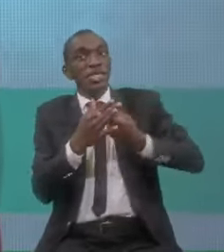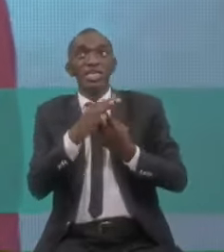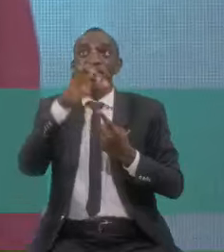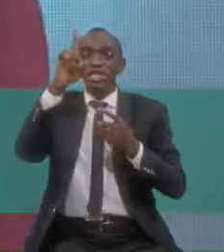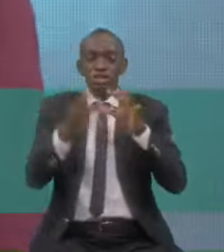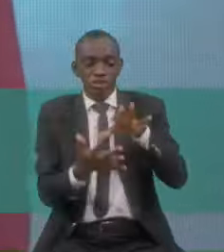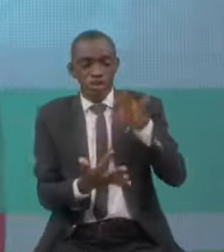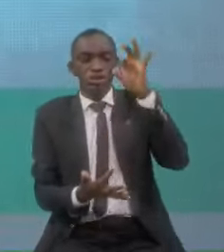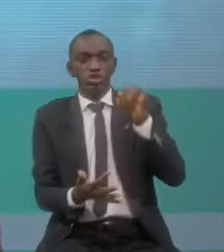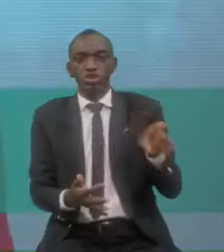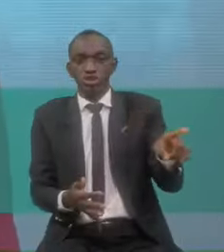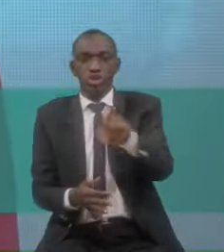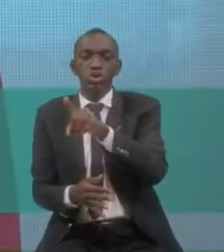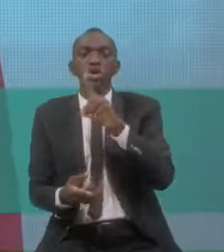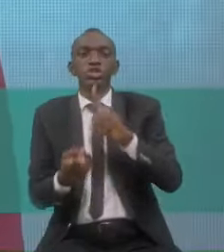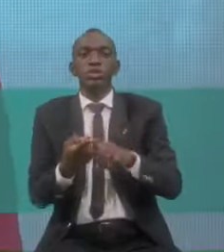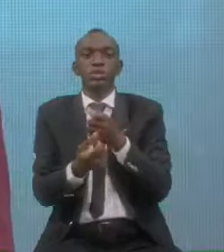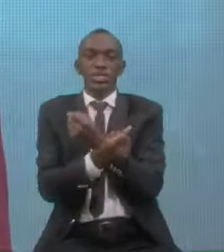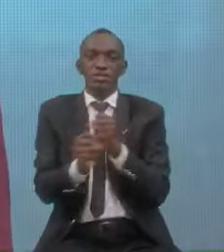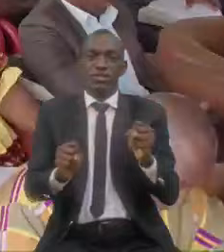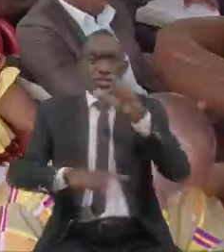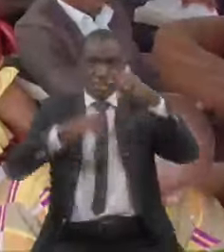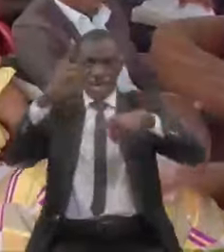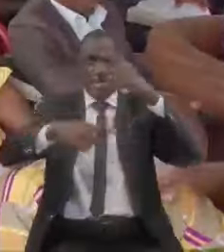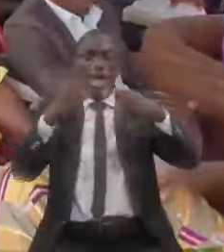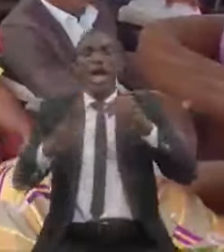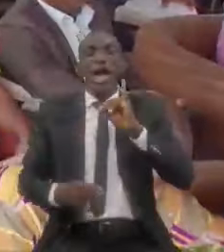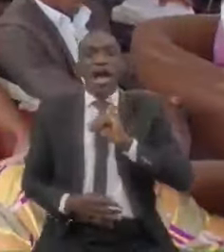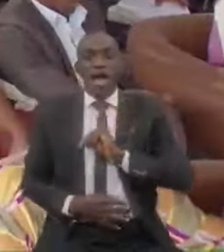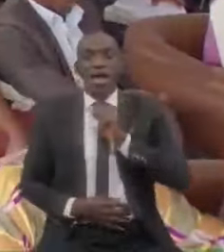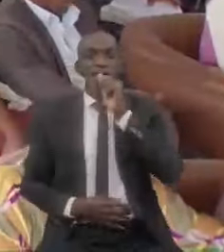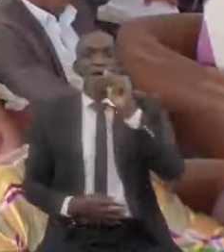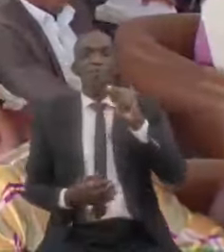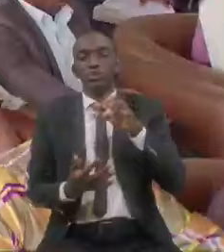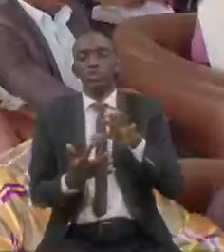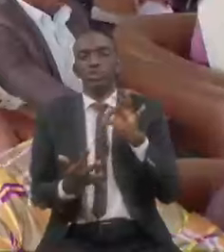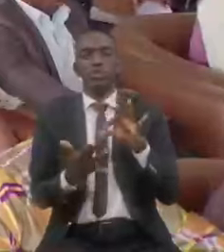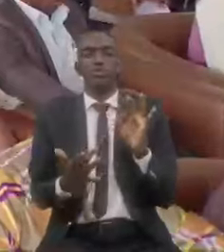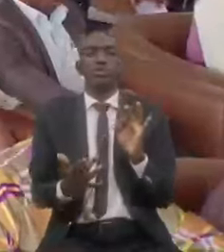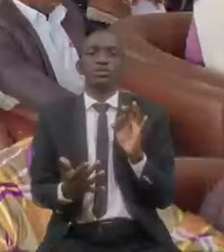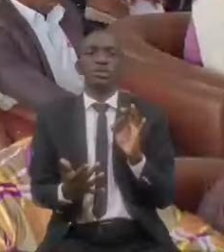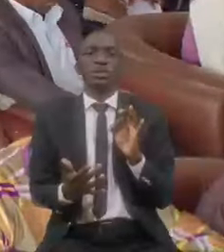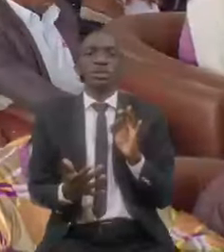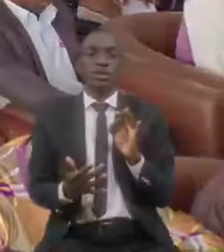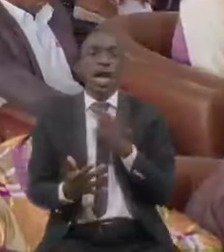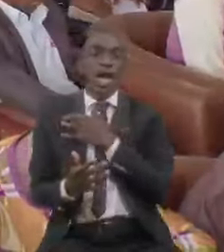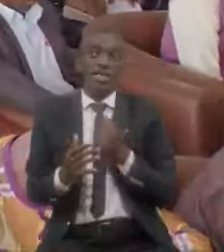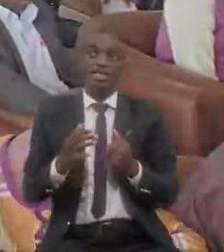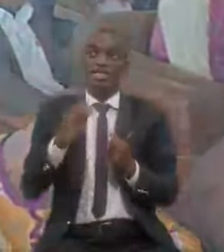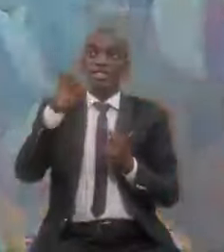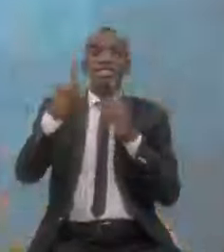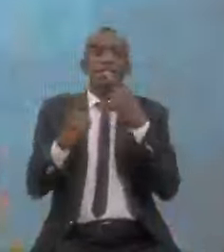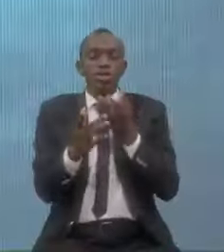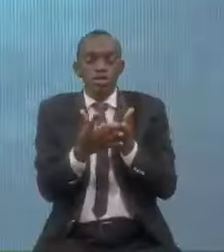chosen. I am chosen. And it says through